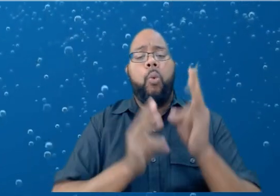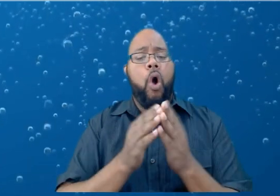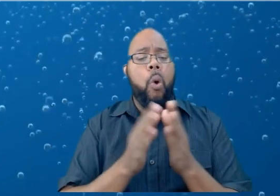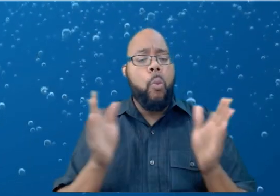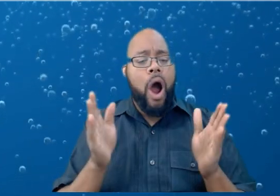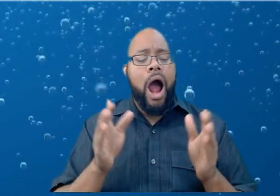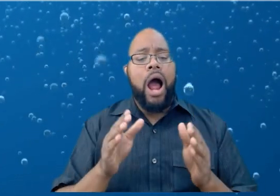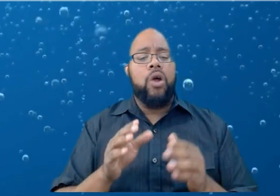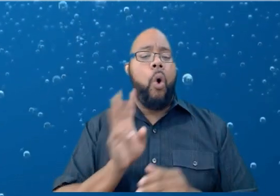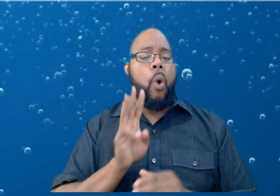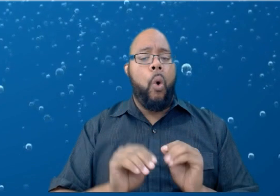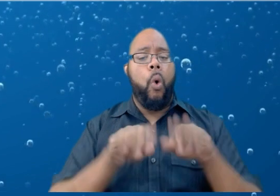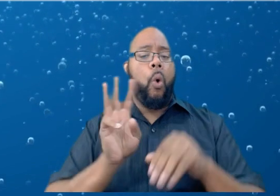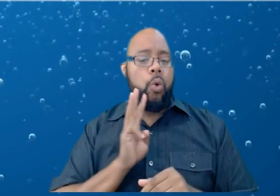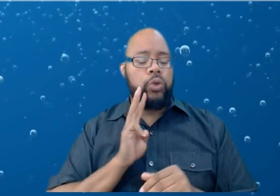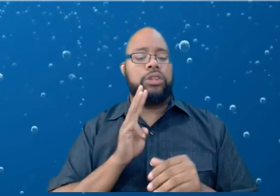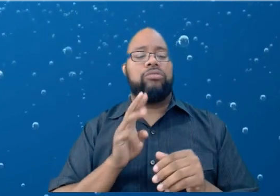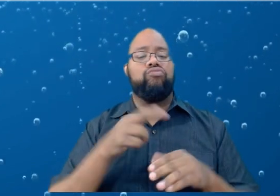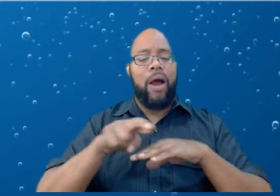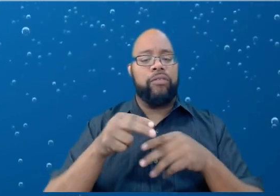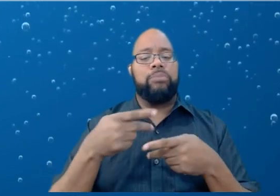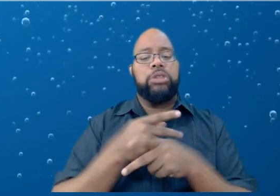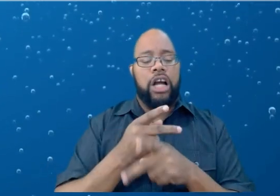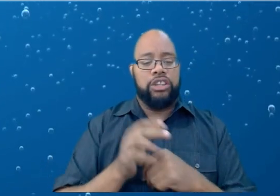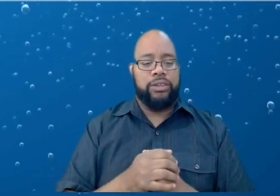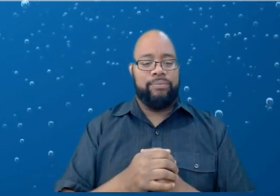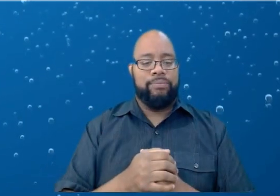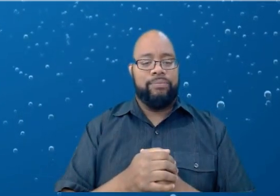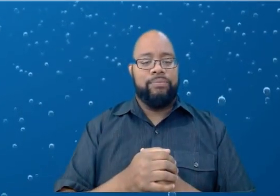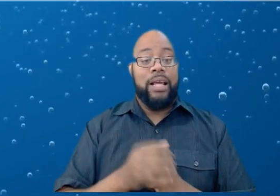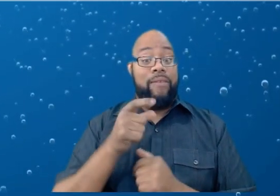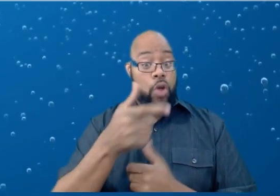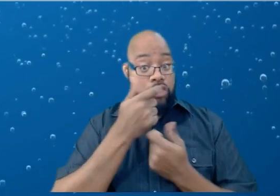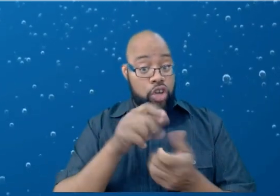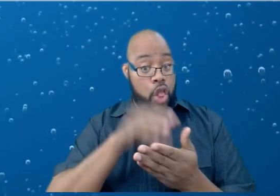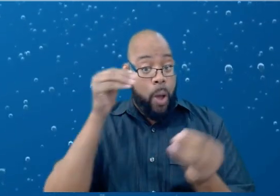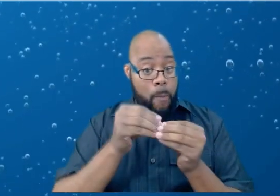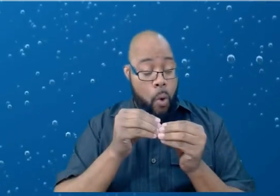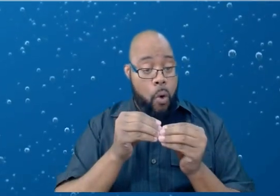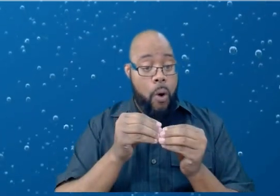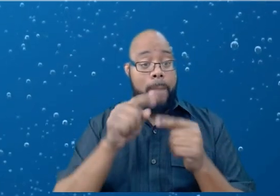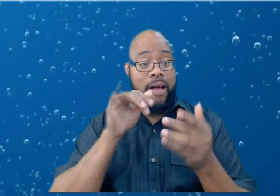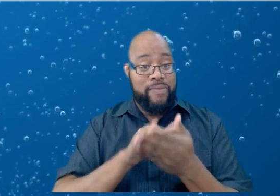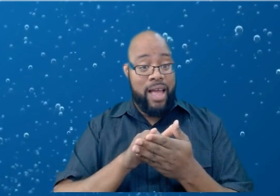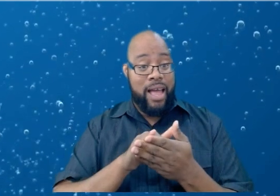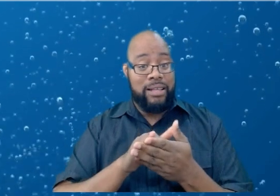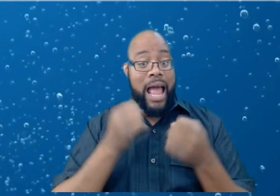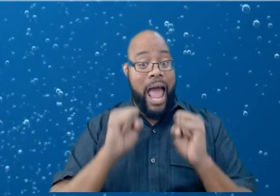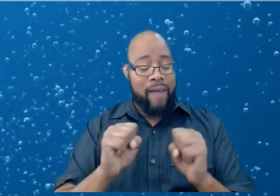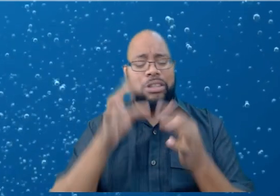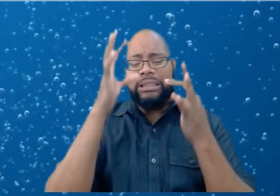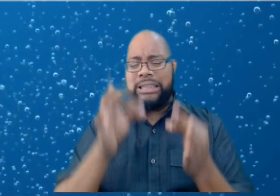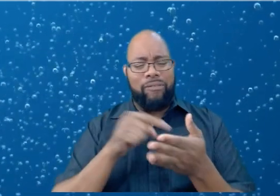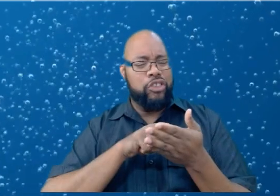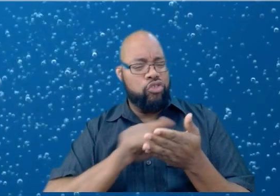a more global seawater reference material production network. And so if you're interested in learning more about